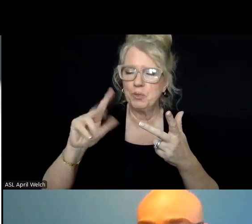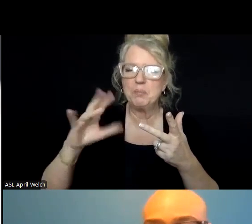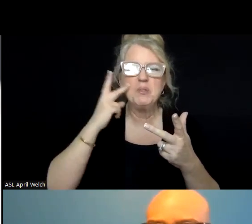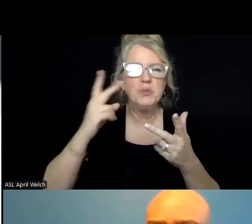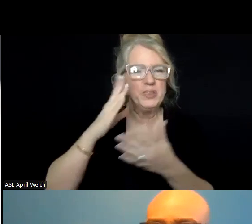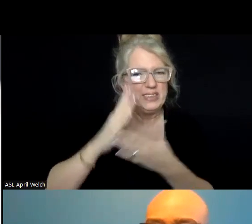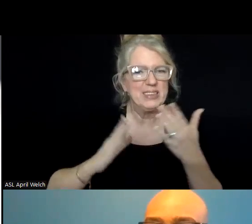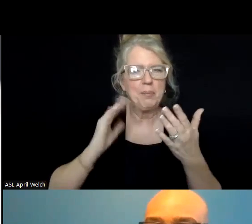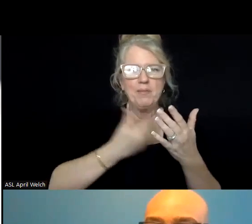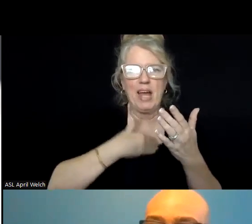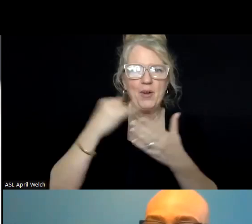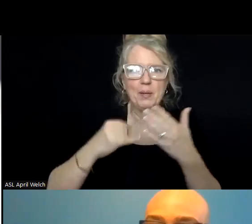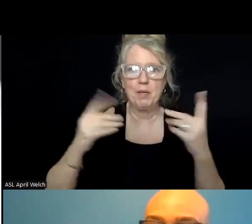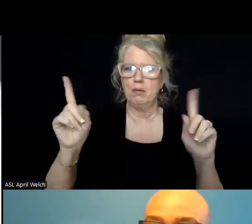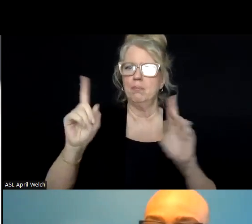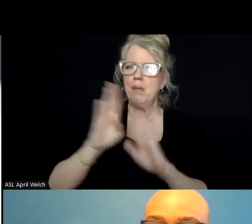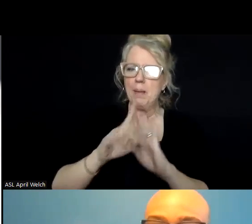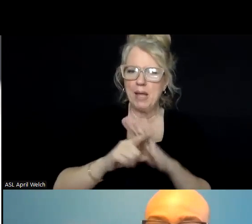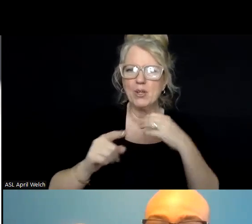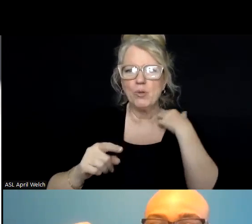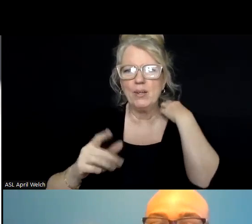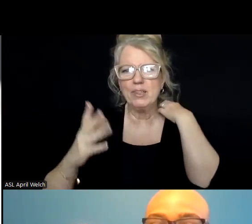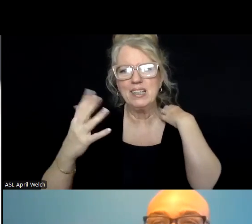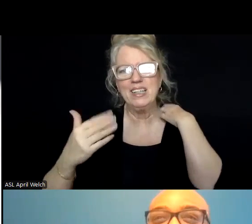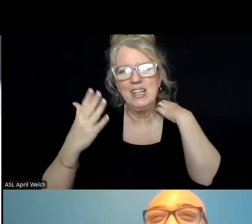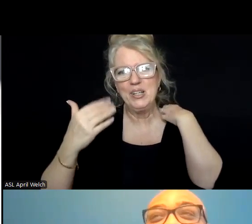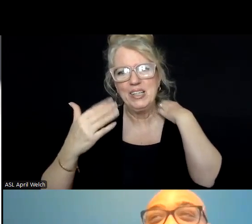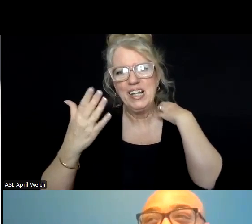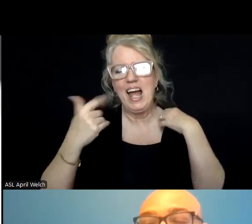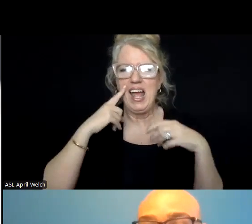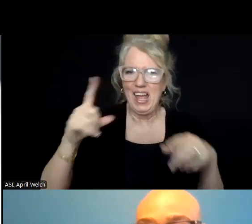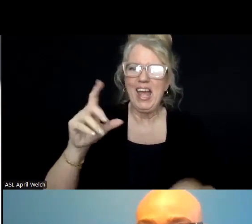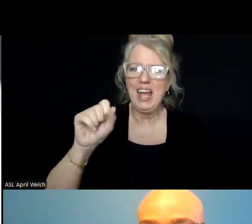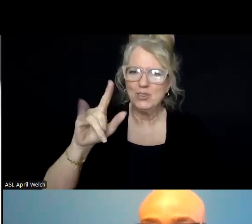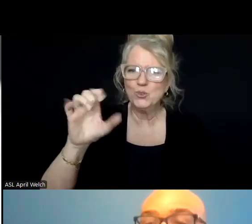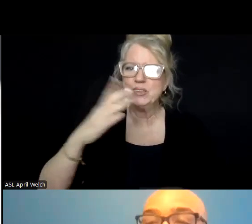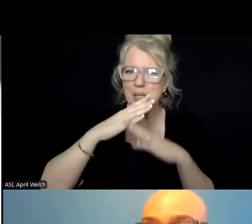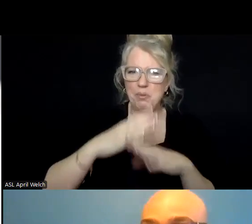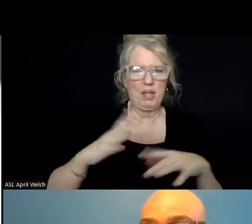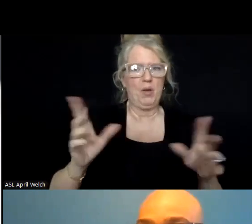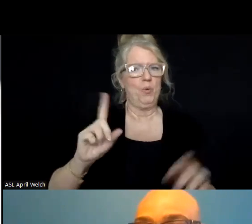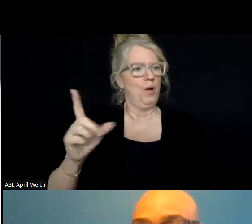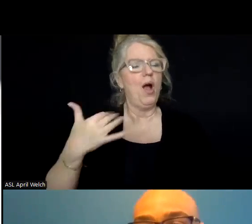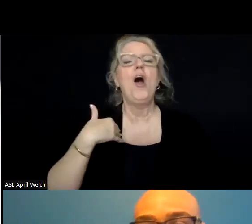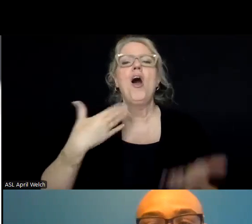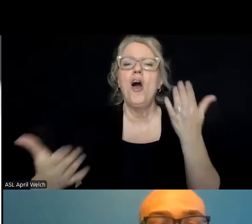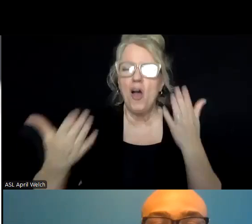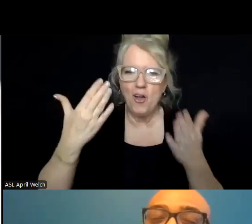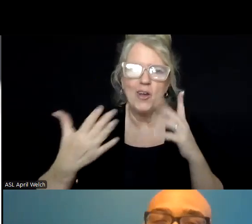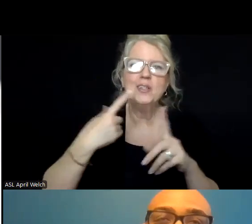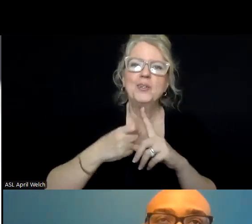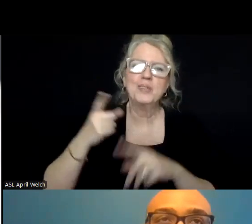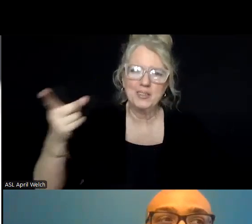graphics. I don't know where my background went because I have a Suicide Prevention Month background. I don't know. Oh, it's because I'm probably on